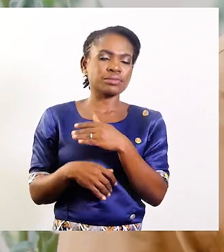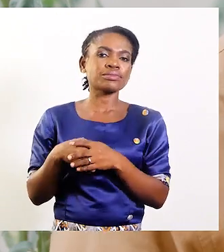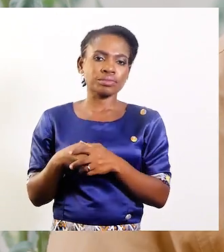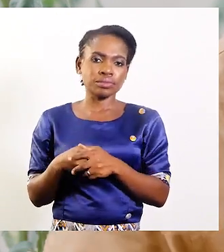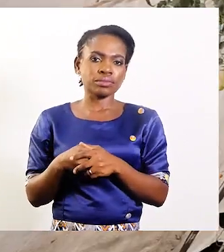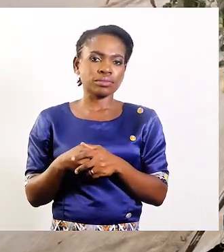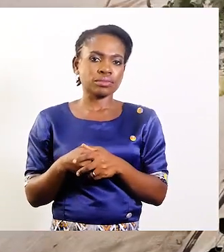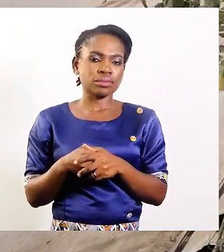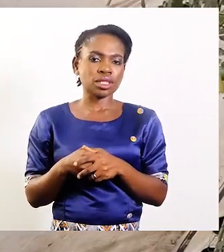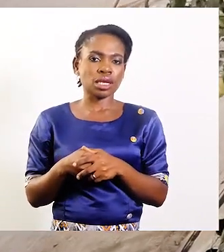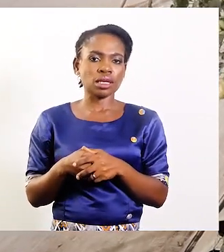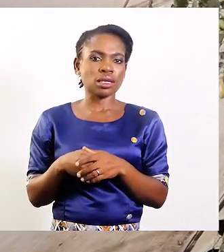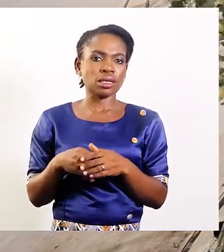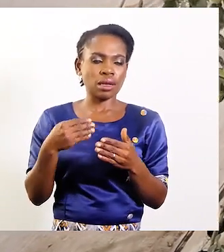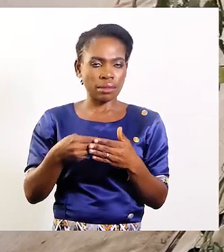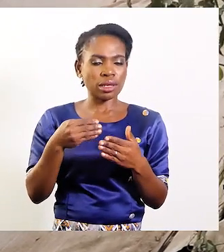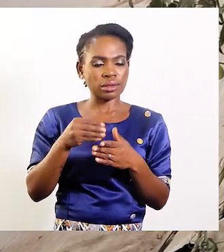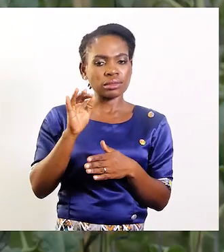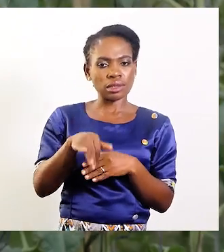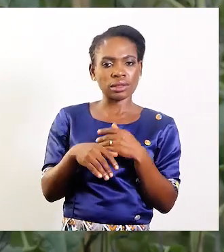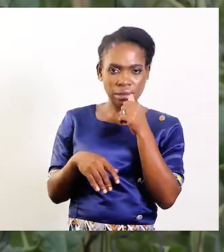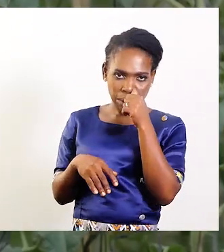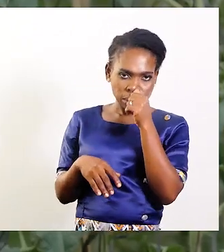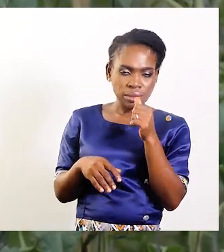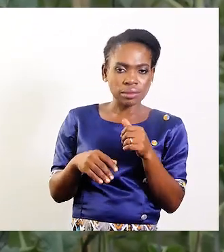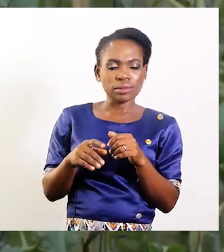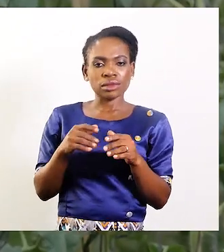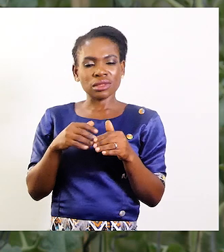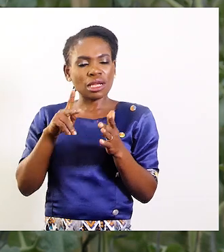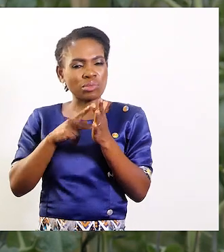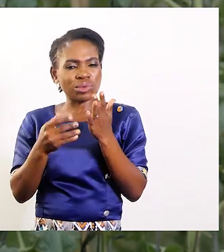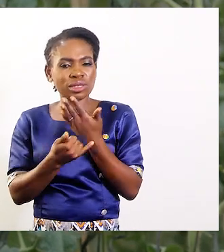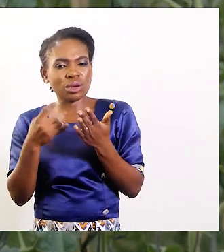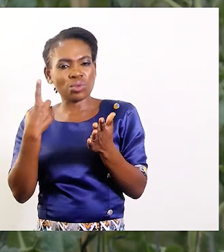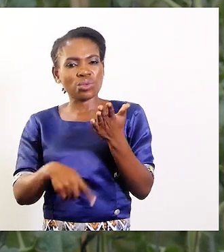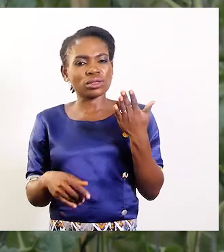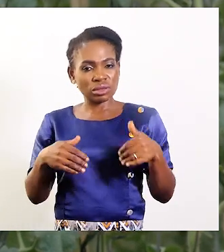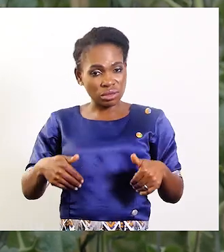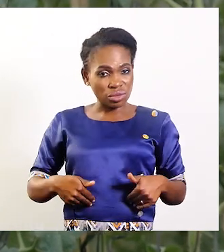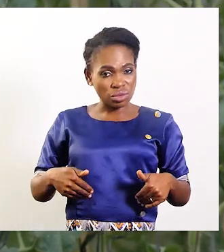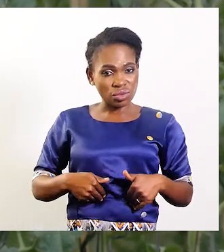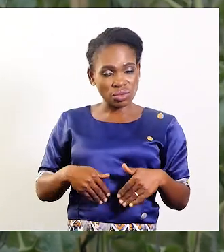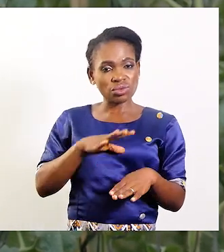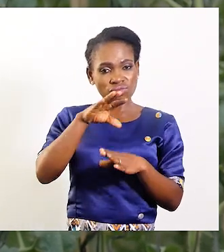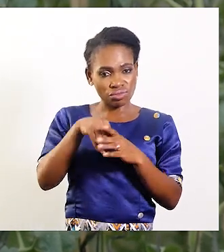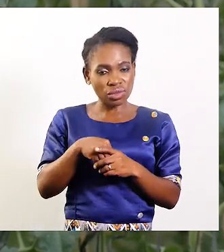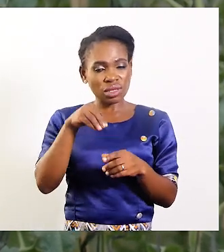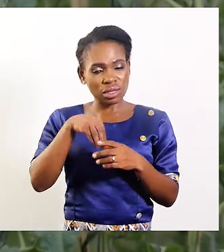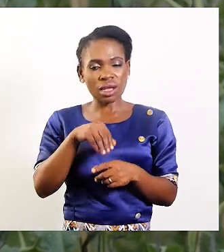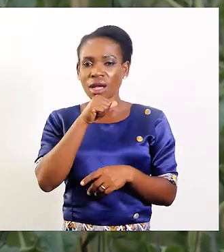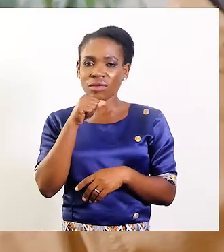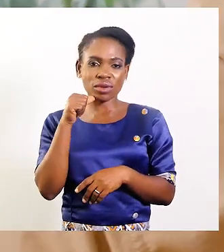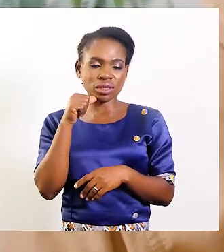that's a bit of the price and what the project entails. Tell us more about the project. It involves the youth, doesn't it? Yeah. In agriculture. Yeah.